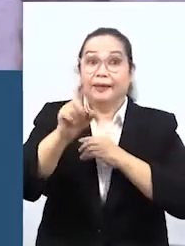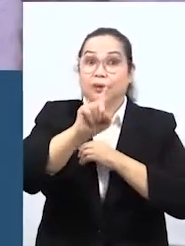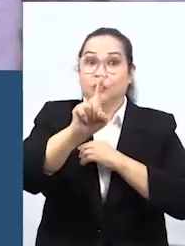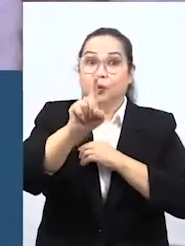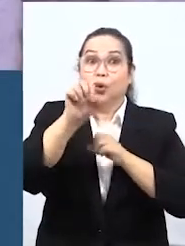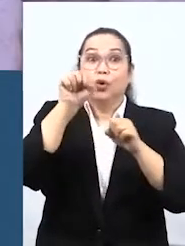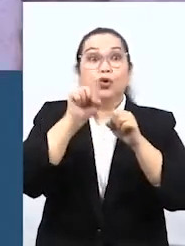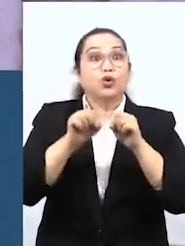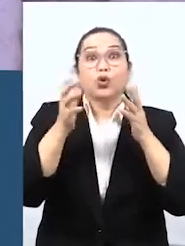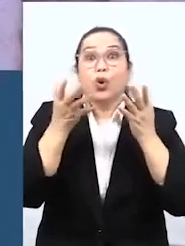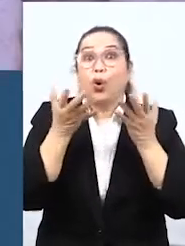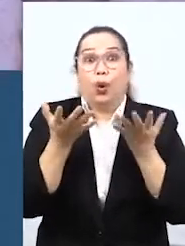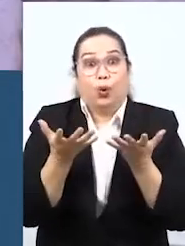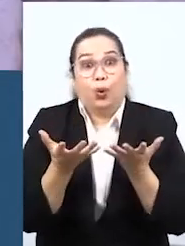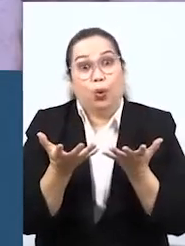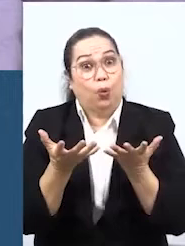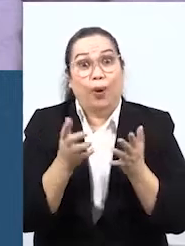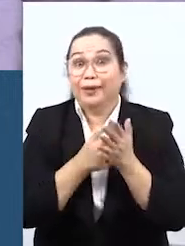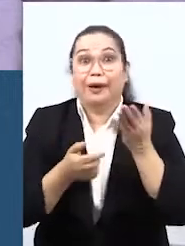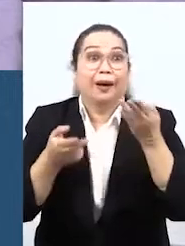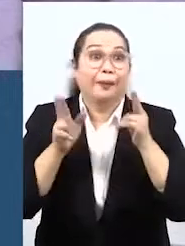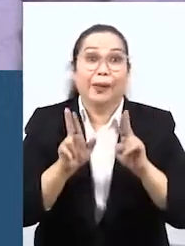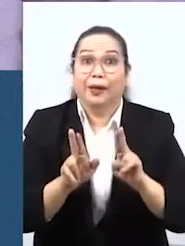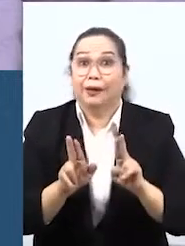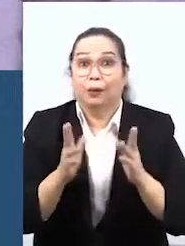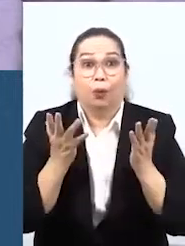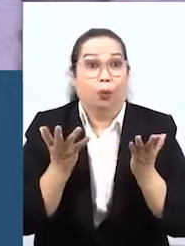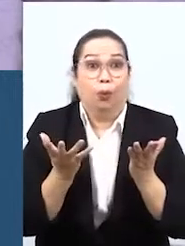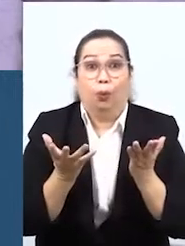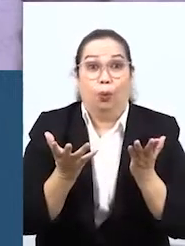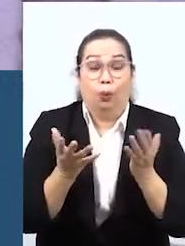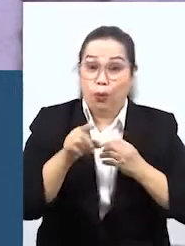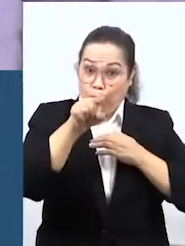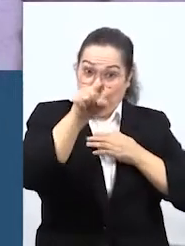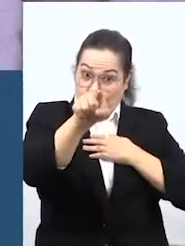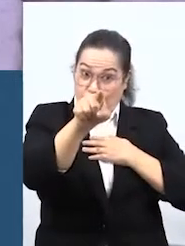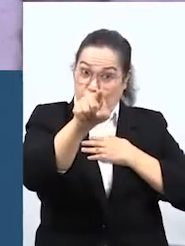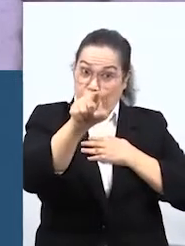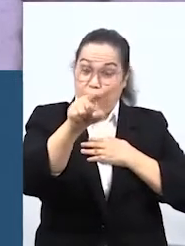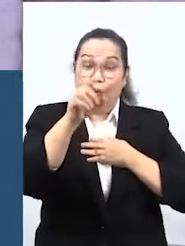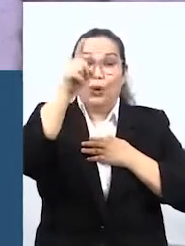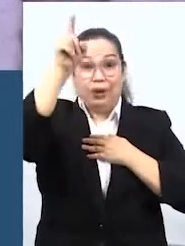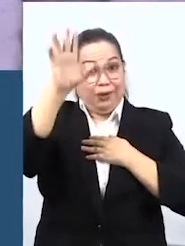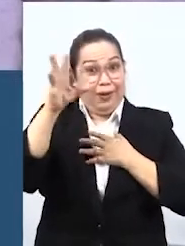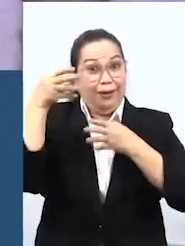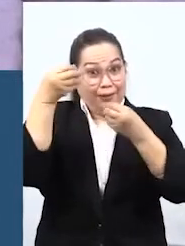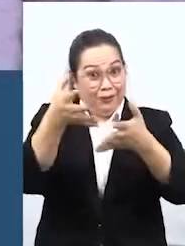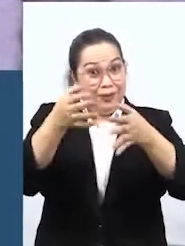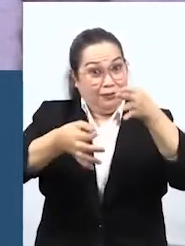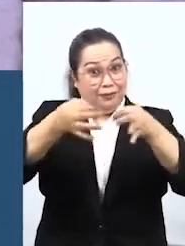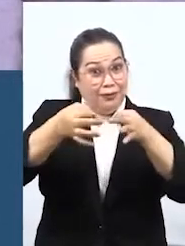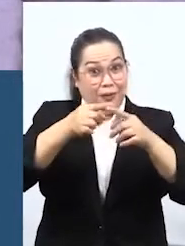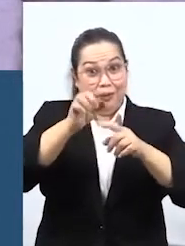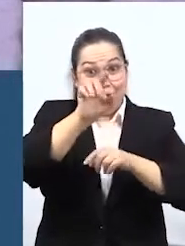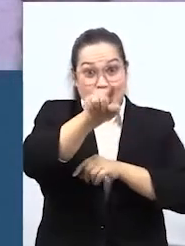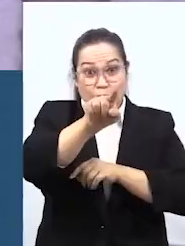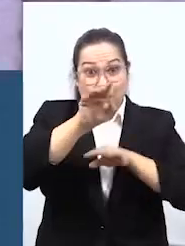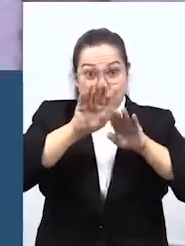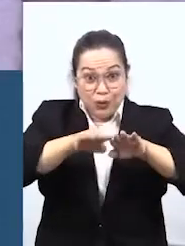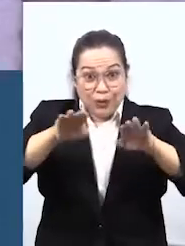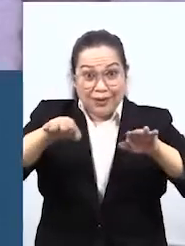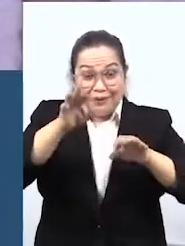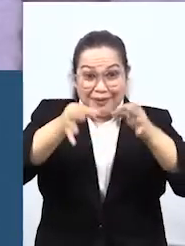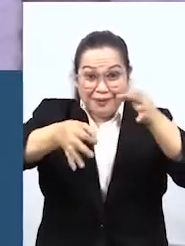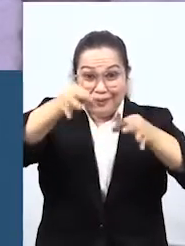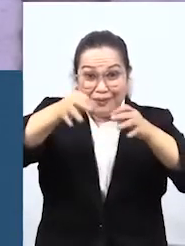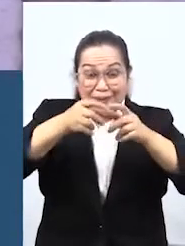so ah don't you think God will surely give justice to his chosen people